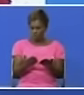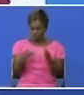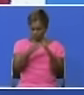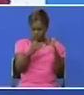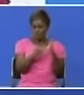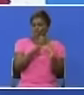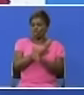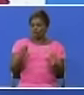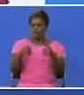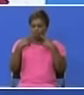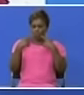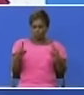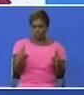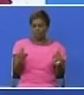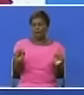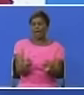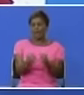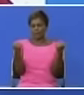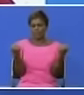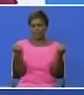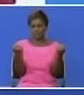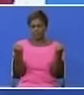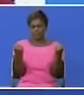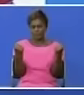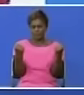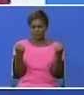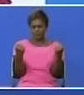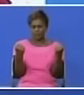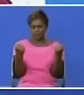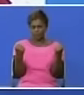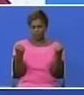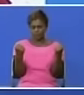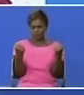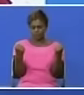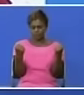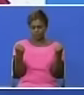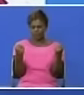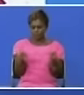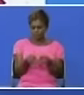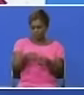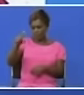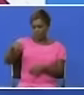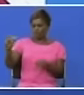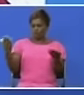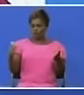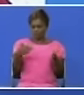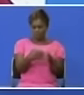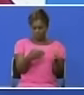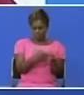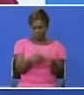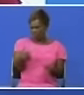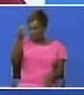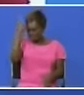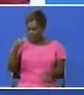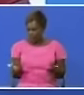no broadcaster shall, in the case of any film, do such that has been approved or has been denied. In so that how do you respect. Understand